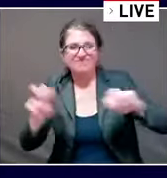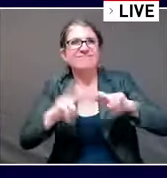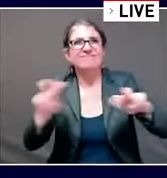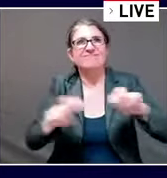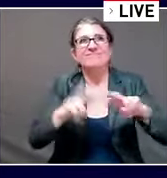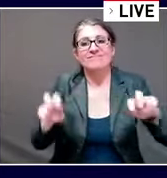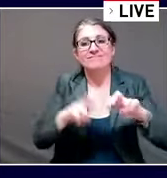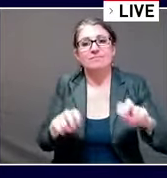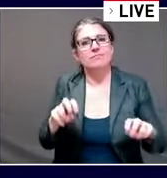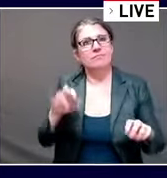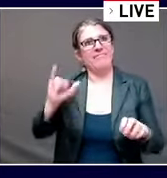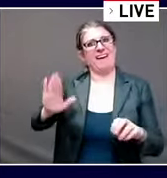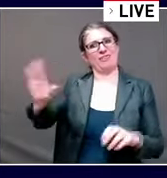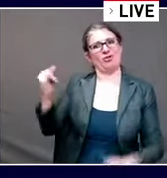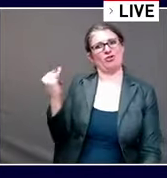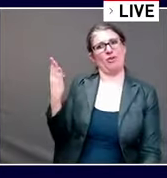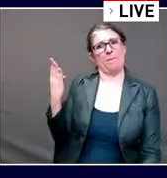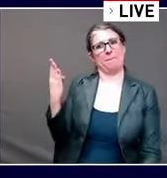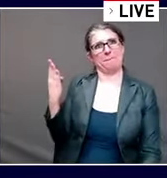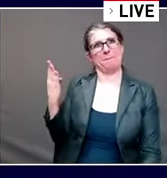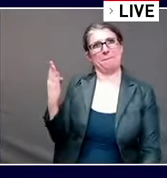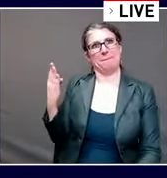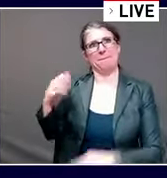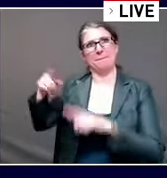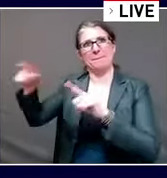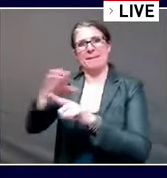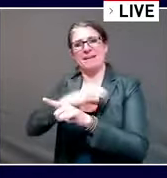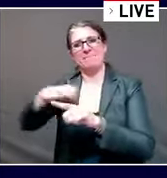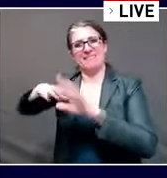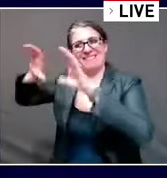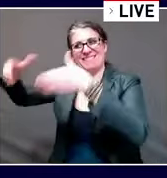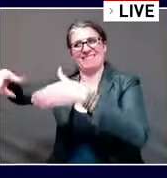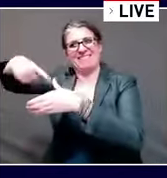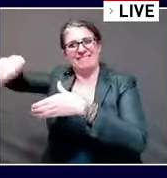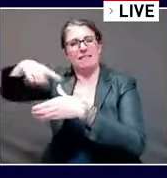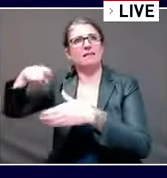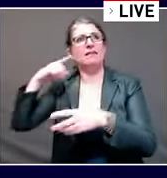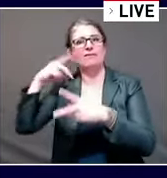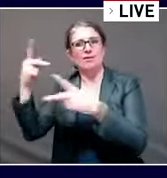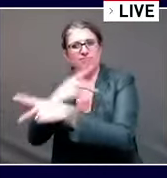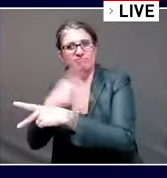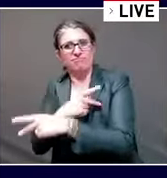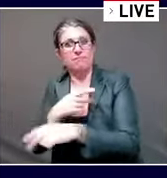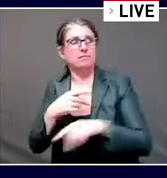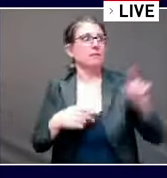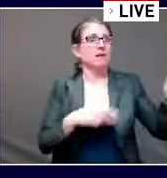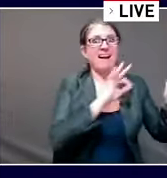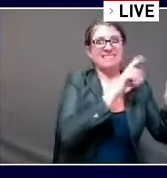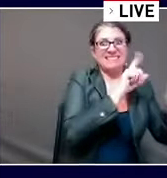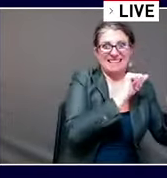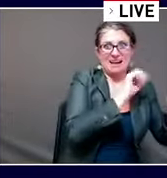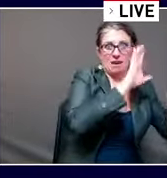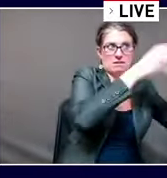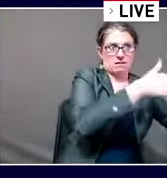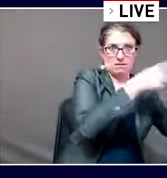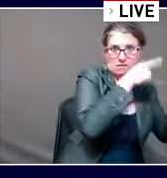for. Thank you. I'm going to turn next to Allison Ross at WMTW.